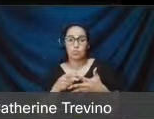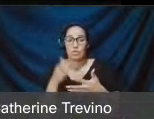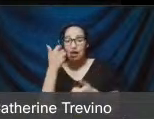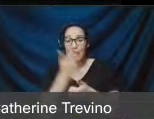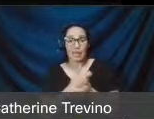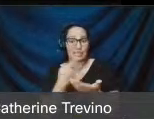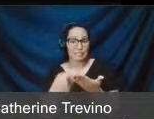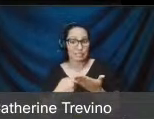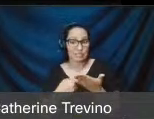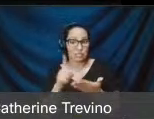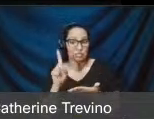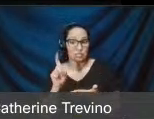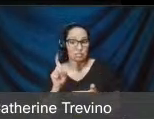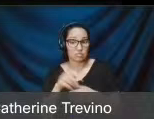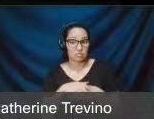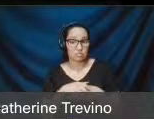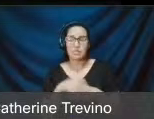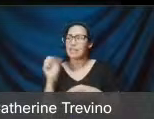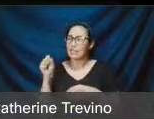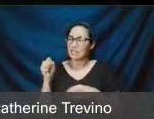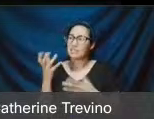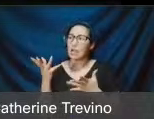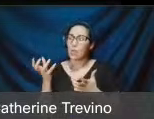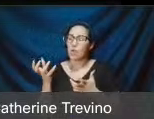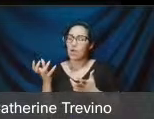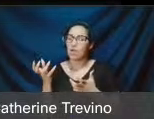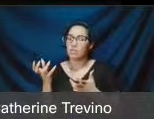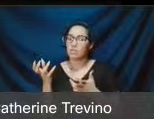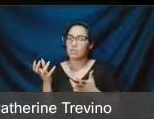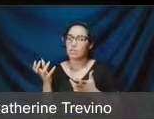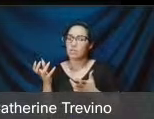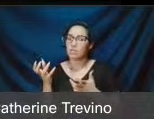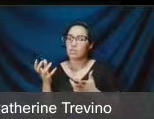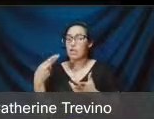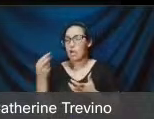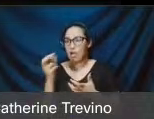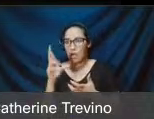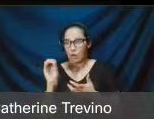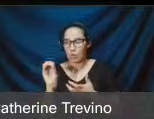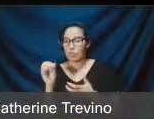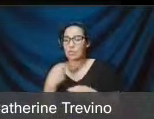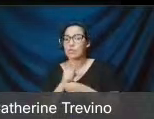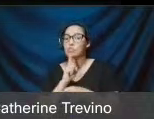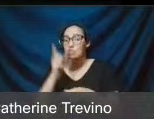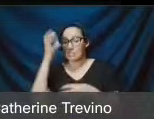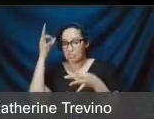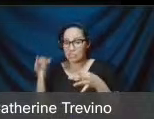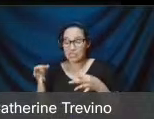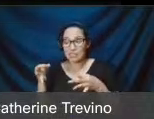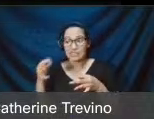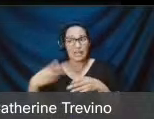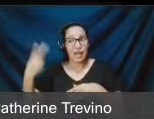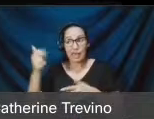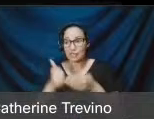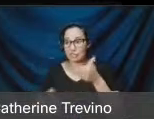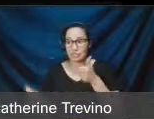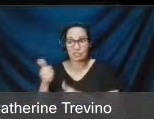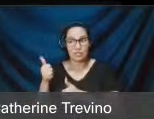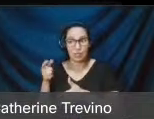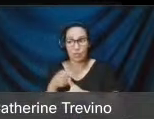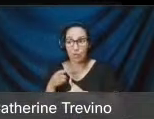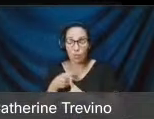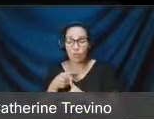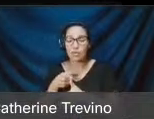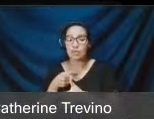discussion? Yes, I just wanted to make sure that this is given the highest priority